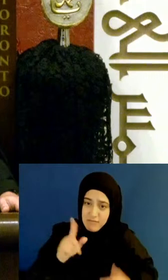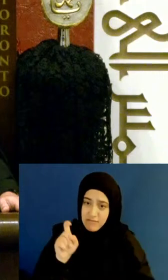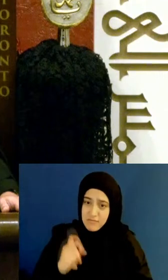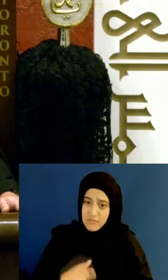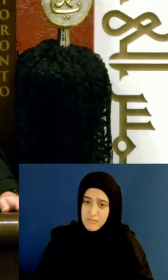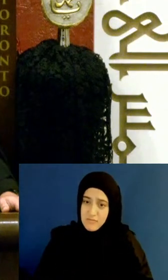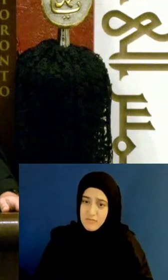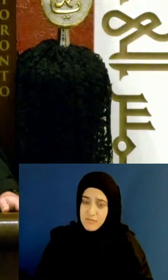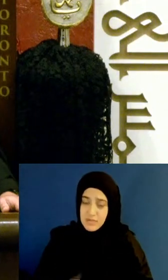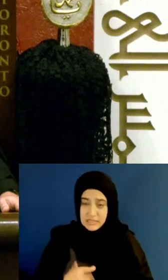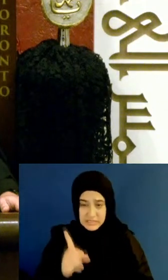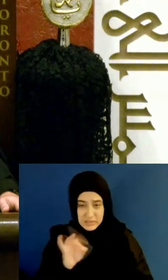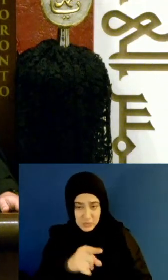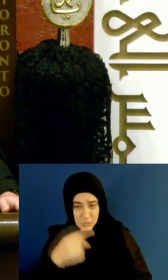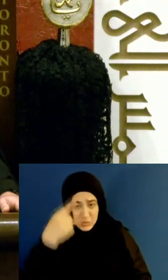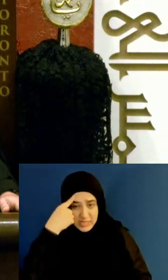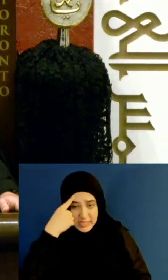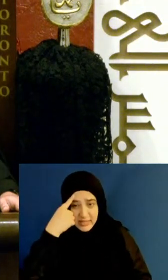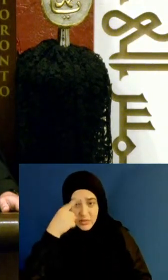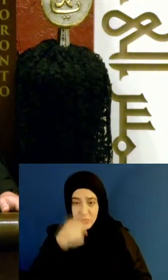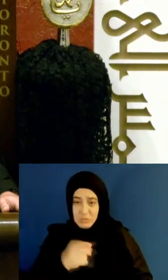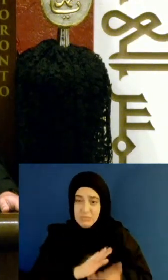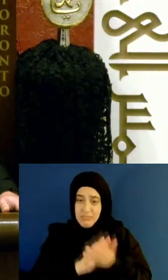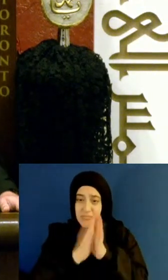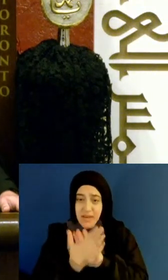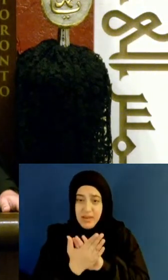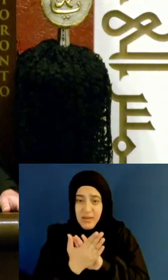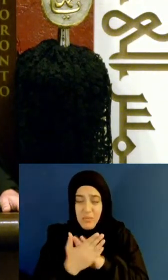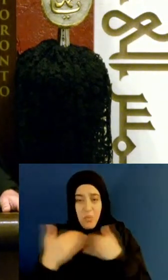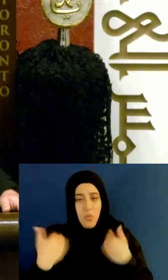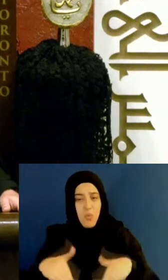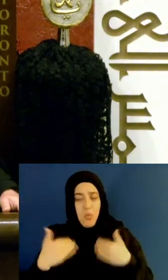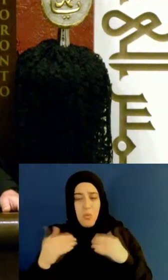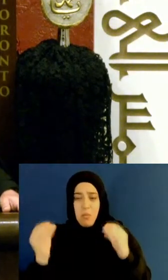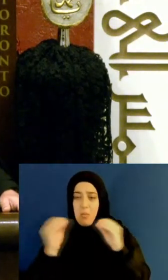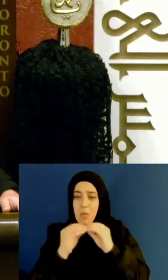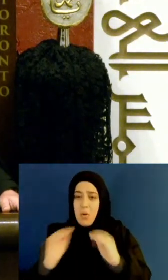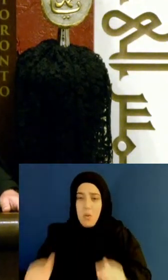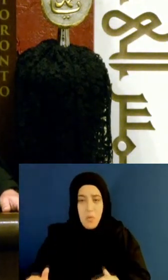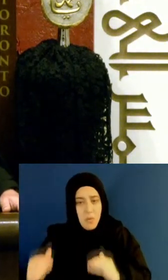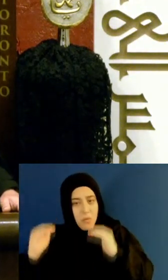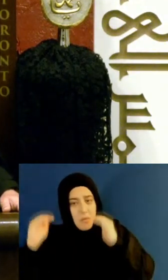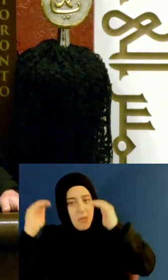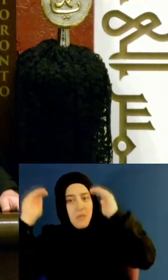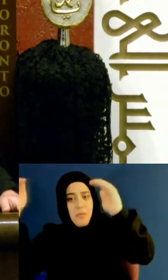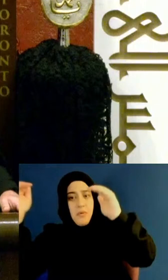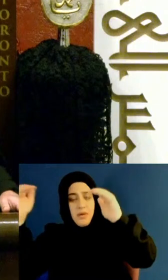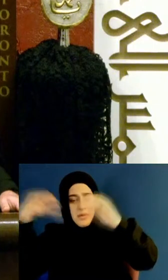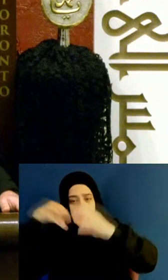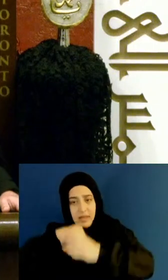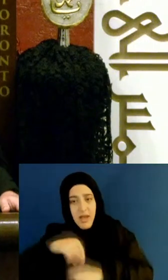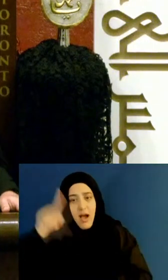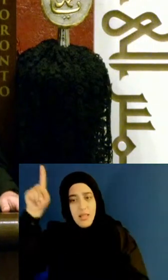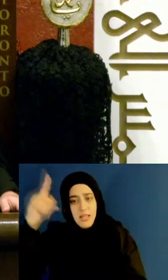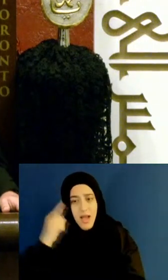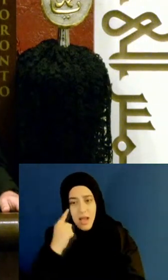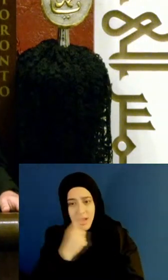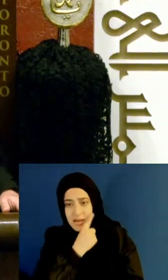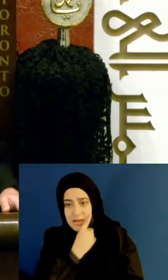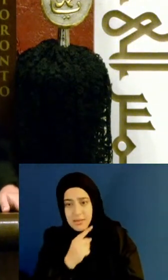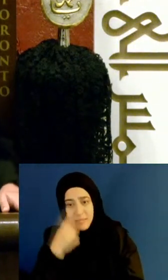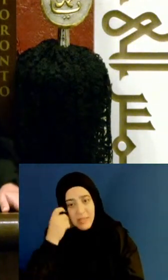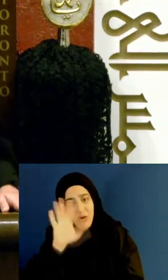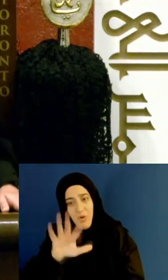Did you think you have become much more elevated in the eyes of Allah because of your